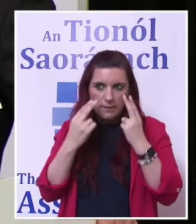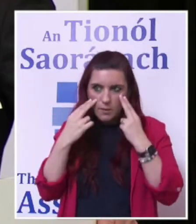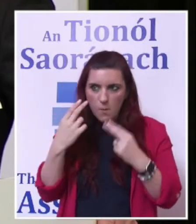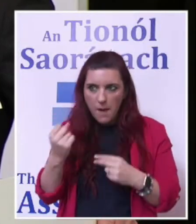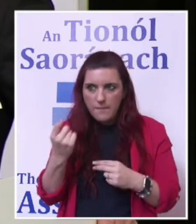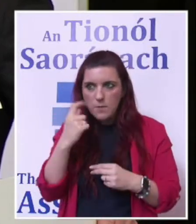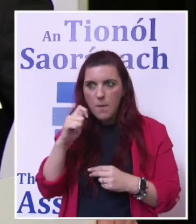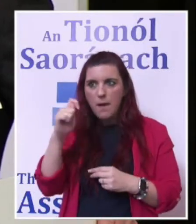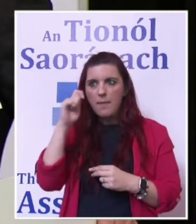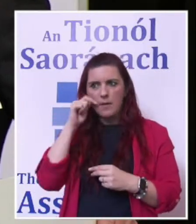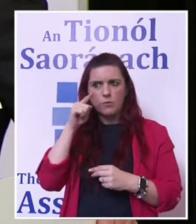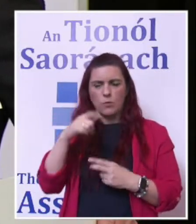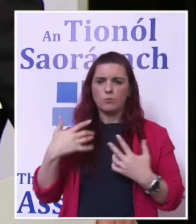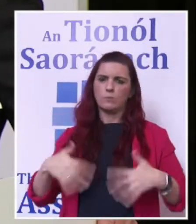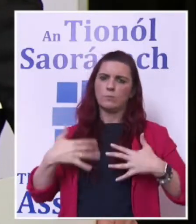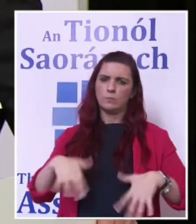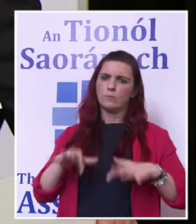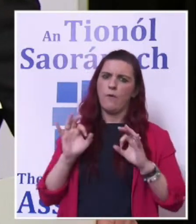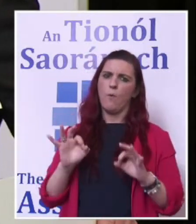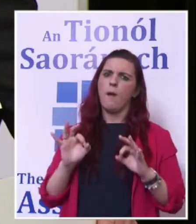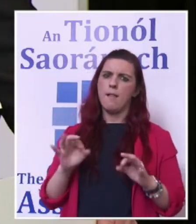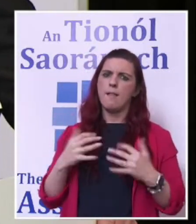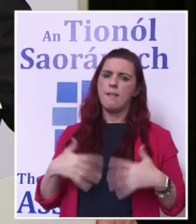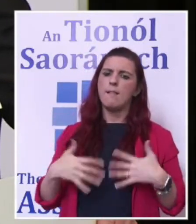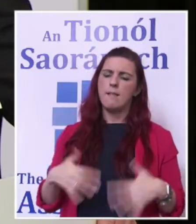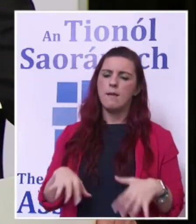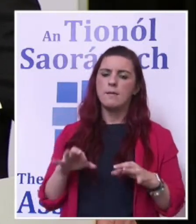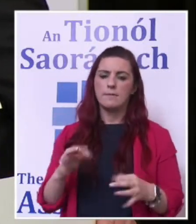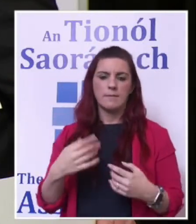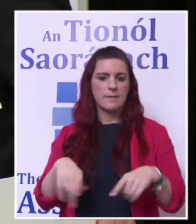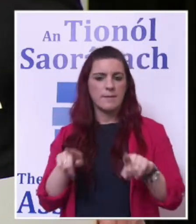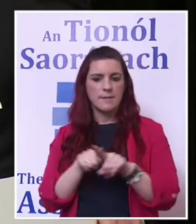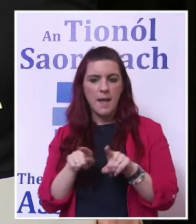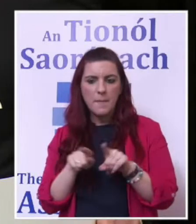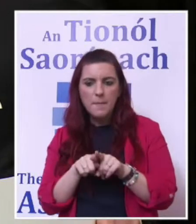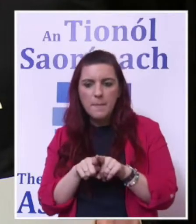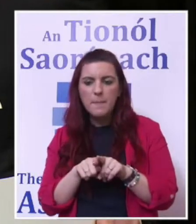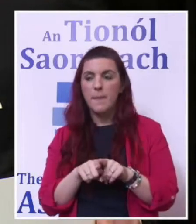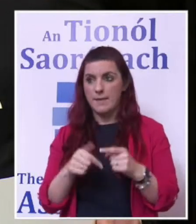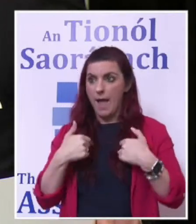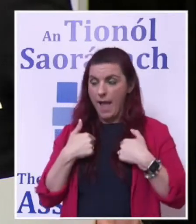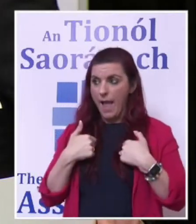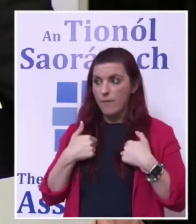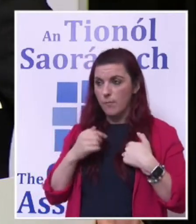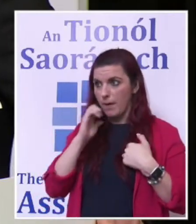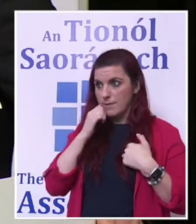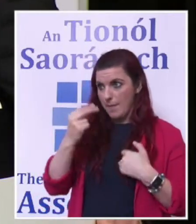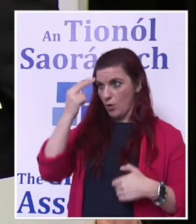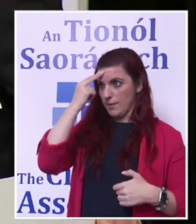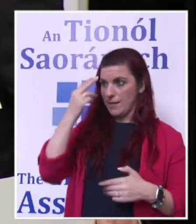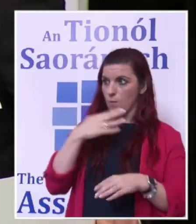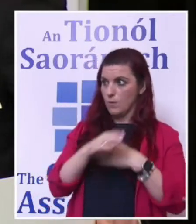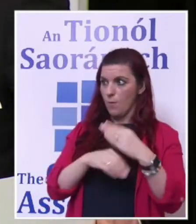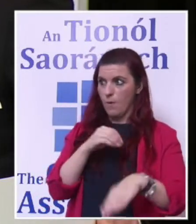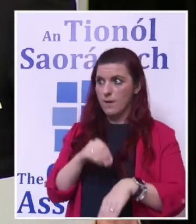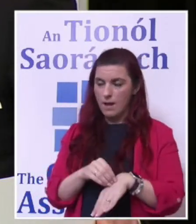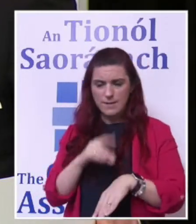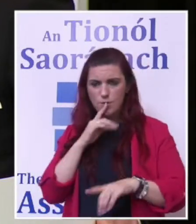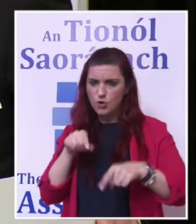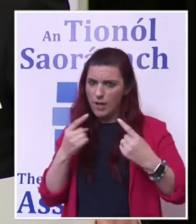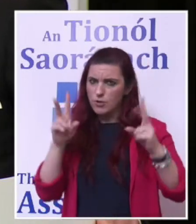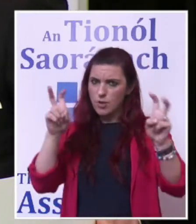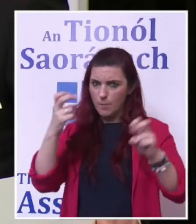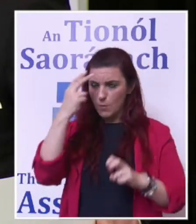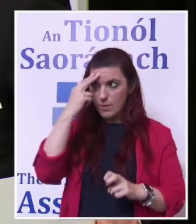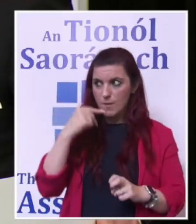I think you've done remarkably well, as I have, to try and understand what's going on. It's a challenging topic.